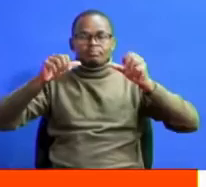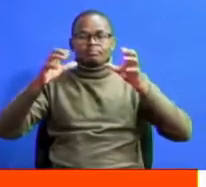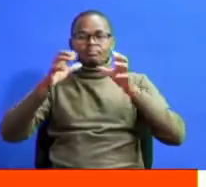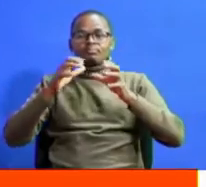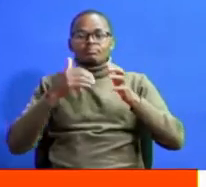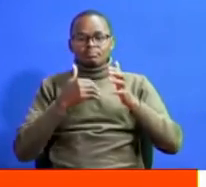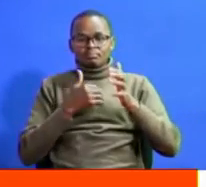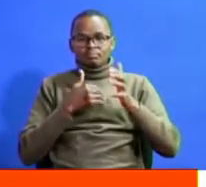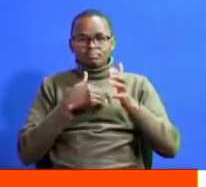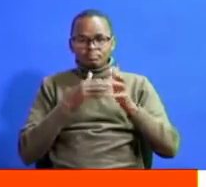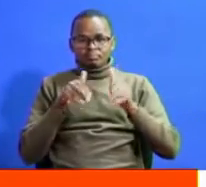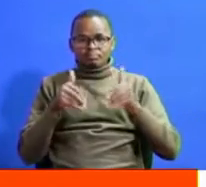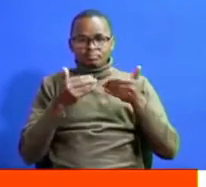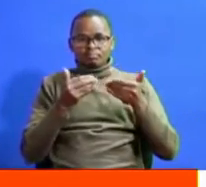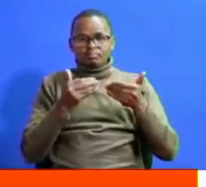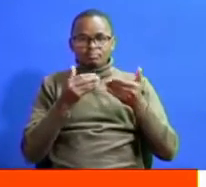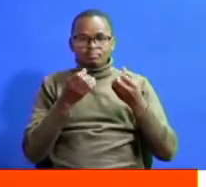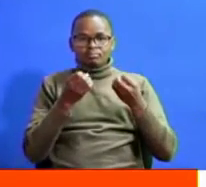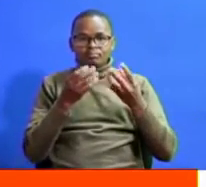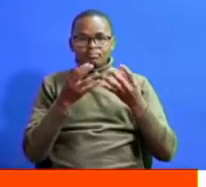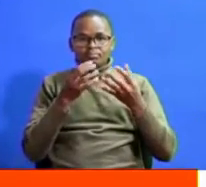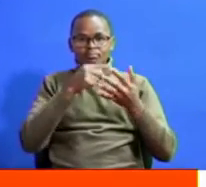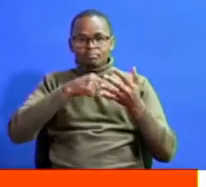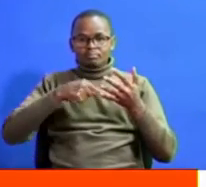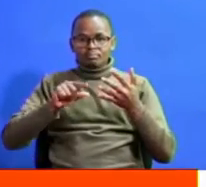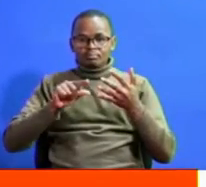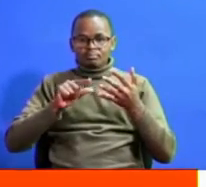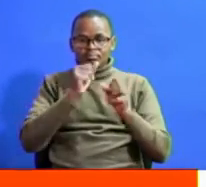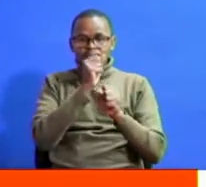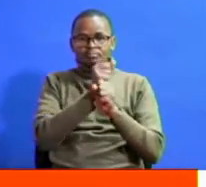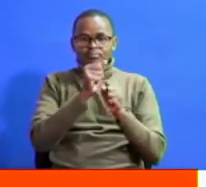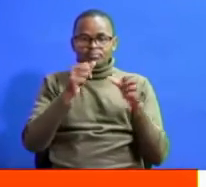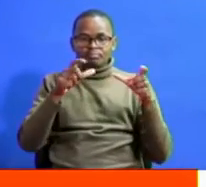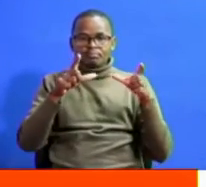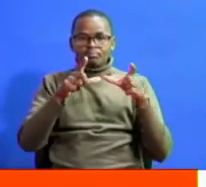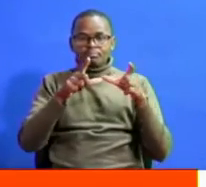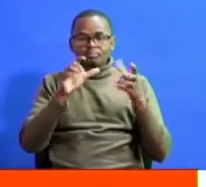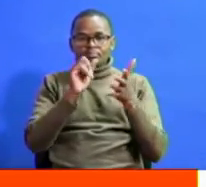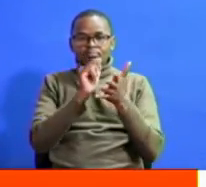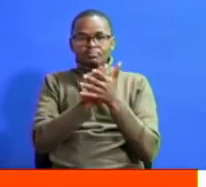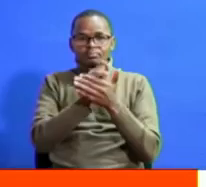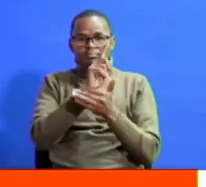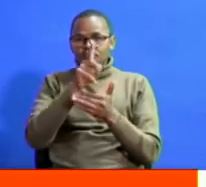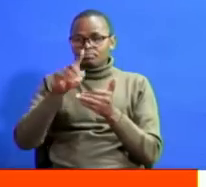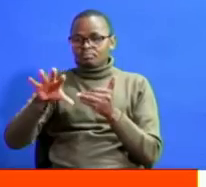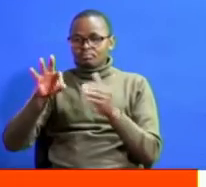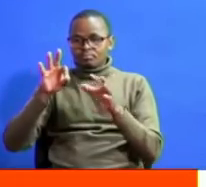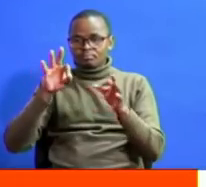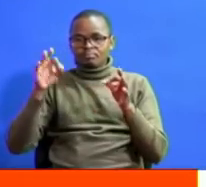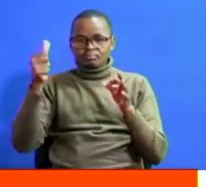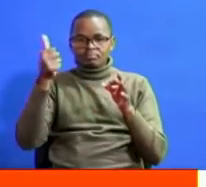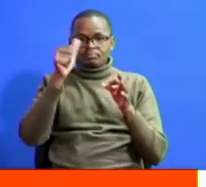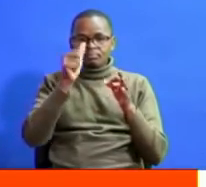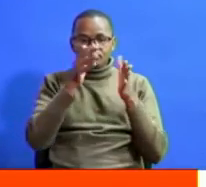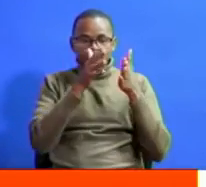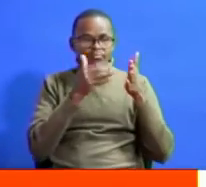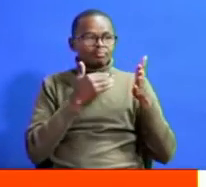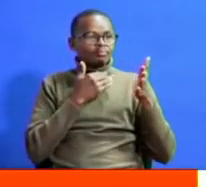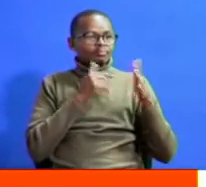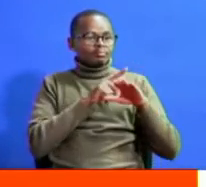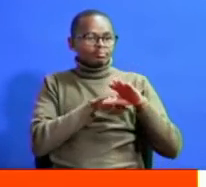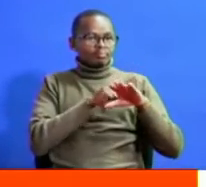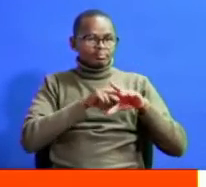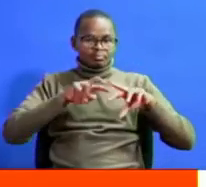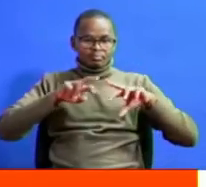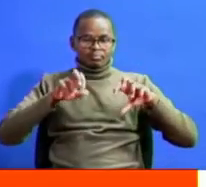will have to provide details of their qualification, work permit, and warned that action will be taken against the perpetrators once